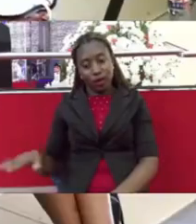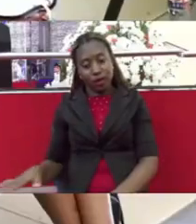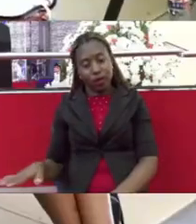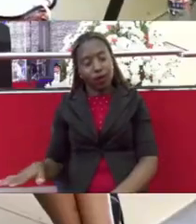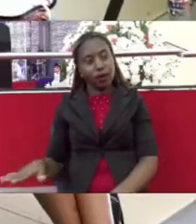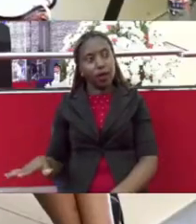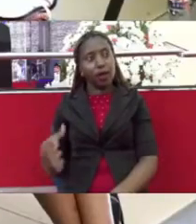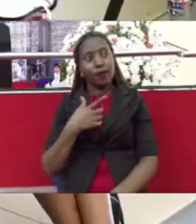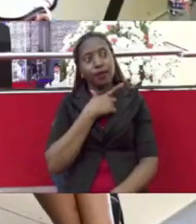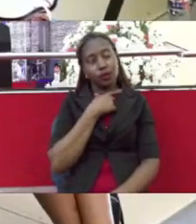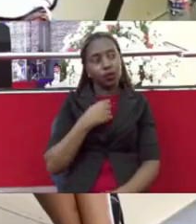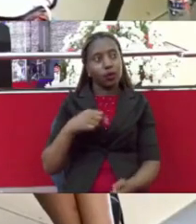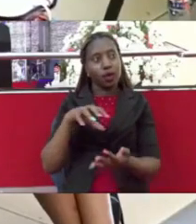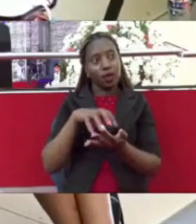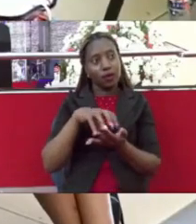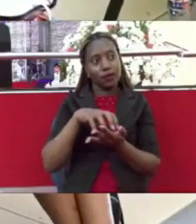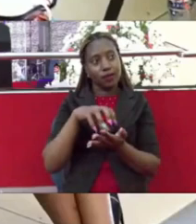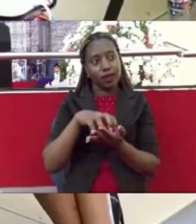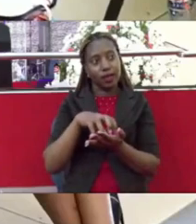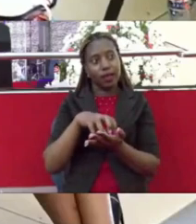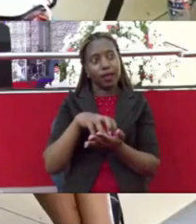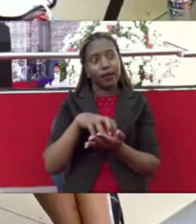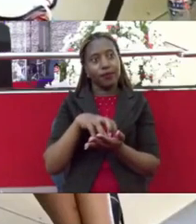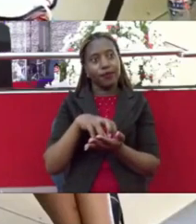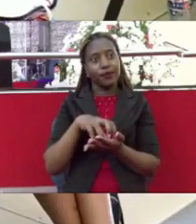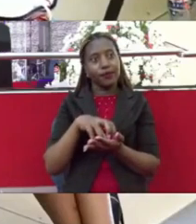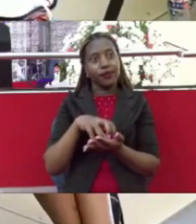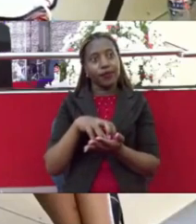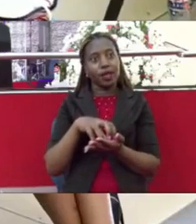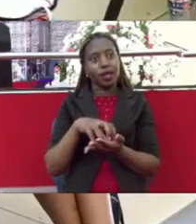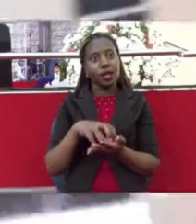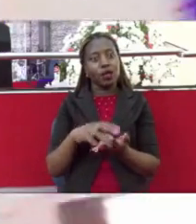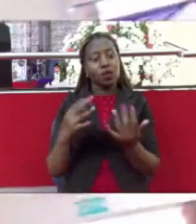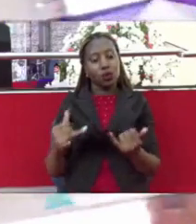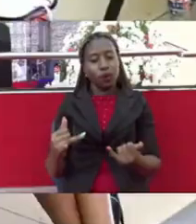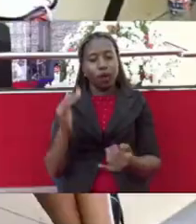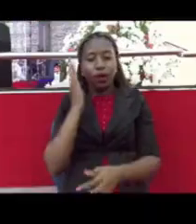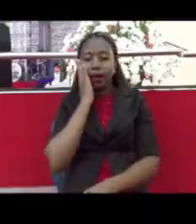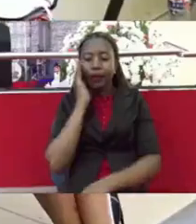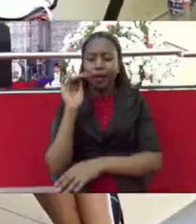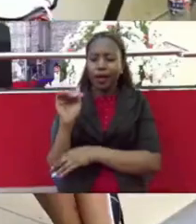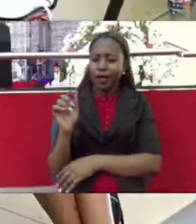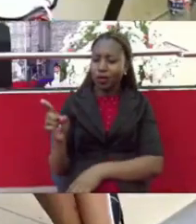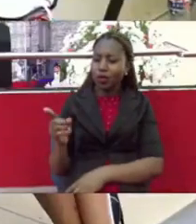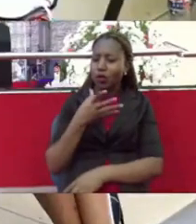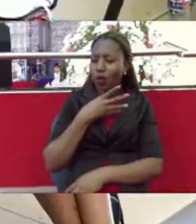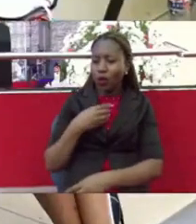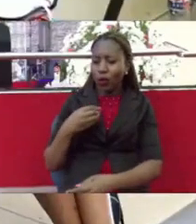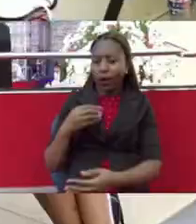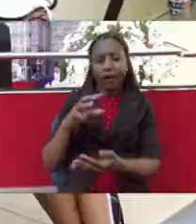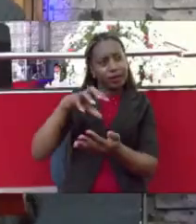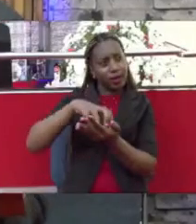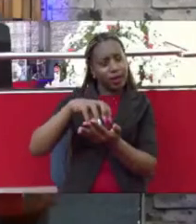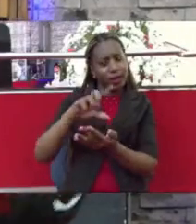Mamake akajua kwamba binti yangu anapenda keki. So the mother asked, "Want a piece of cake?" Panda keki? Yeah,